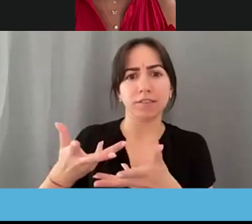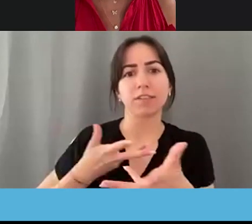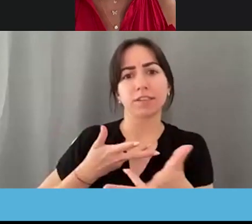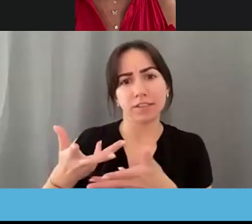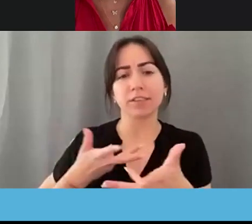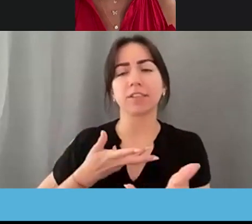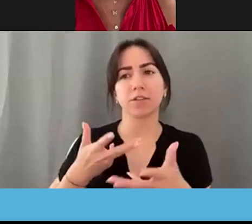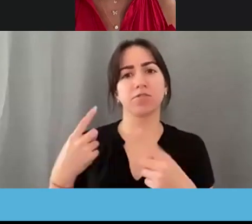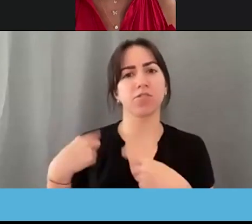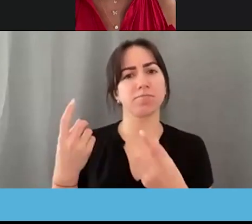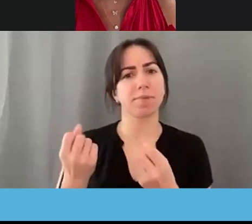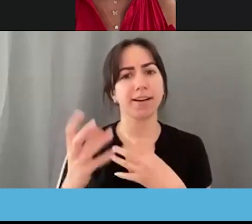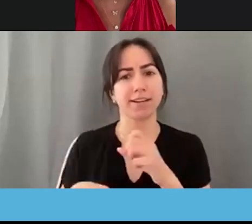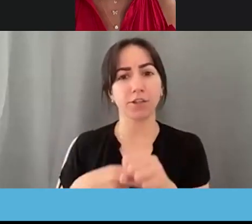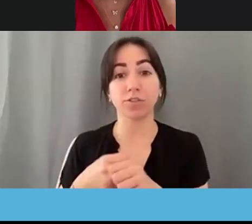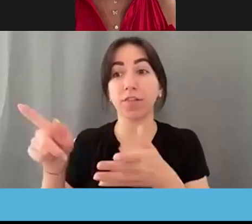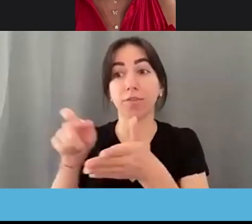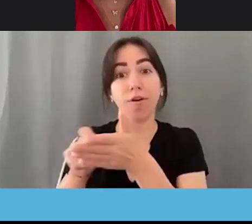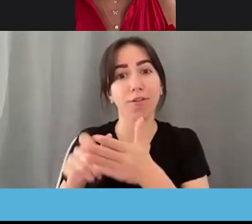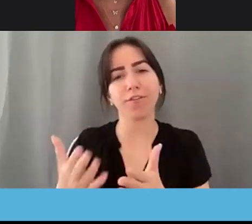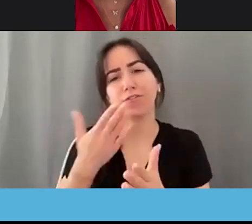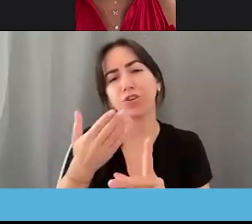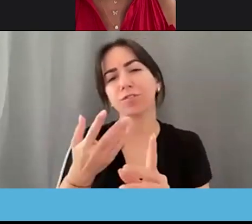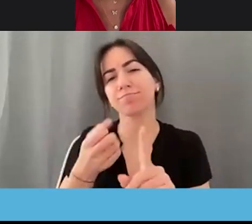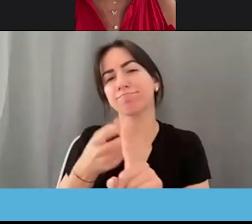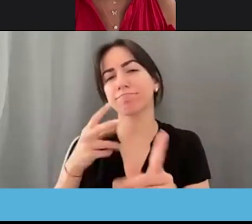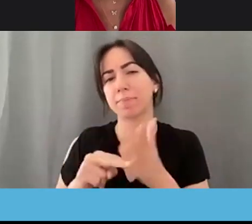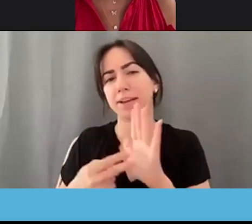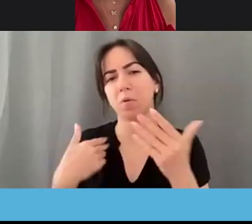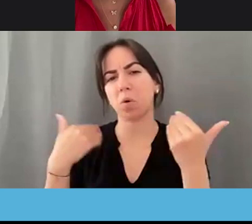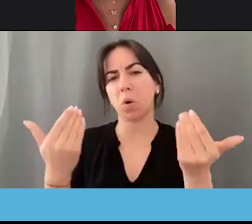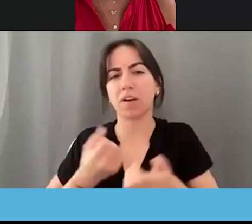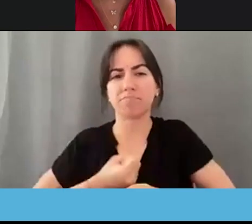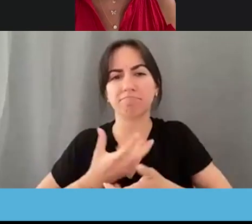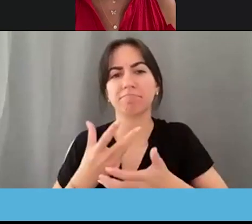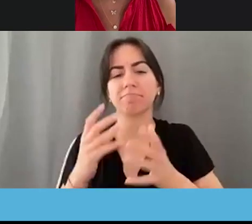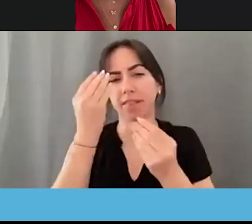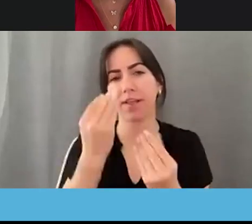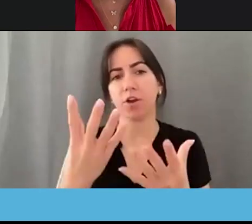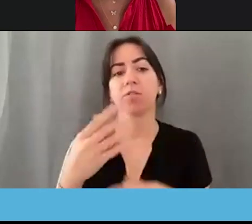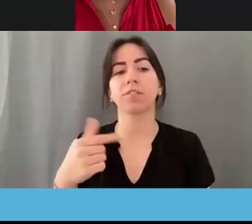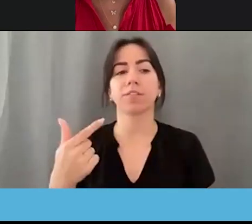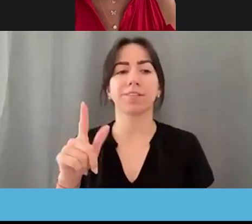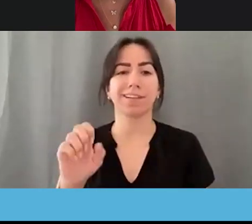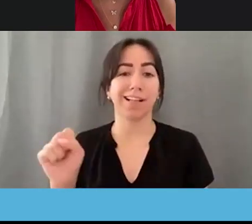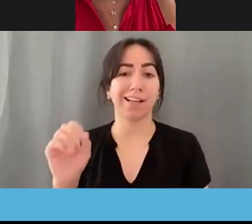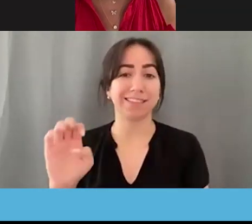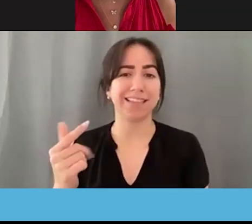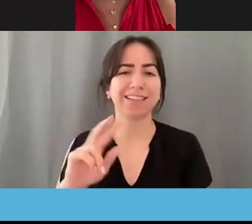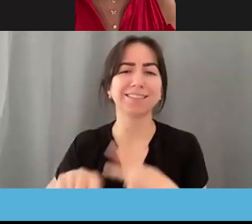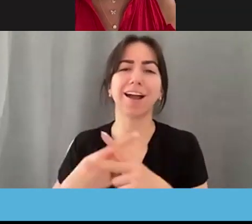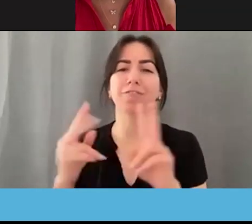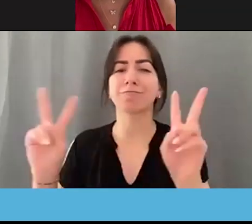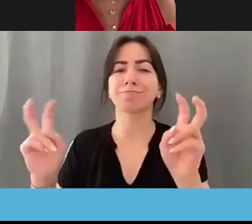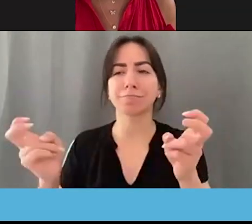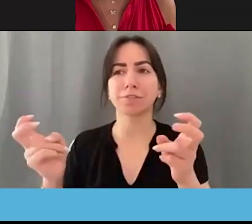coined. And the authors have a really good definition that I'm going to share with you, because the glass ceiling is, after all, a metaphor, right? So their